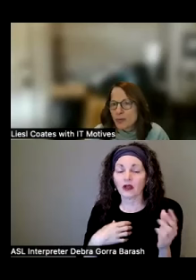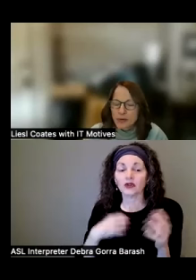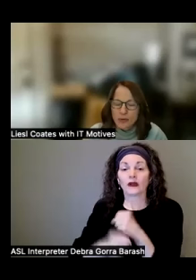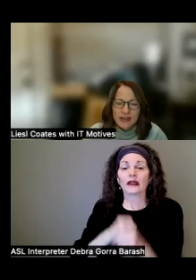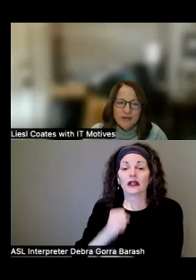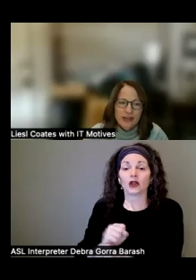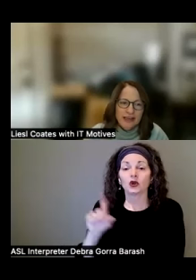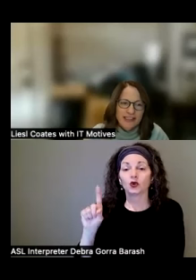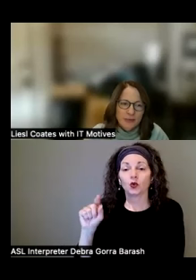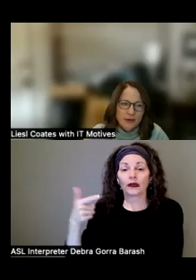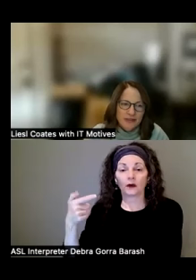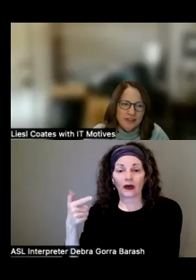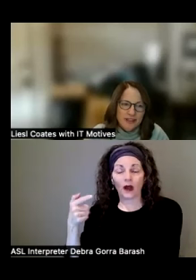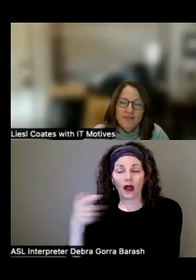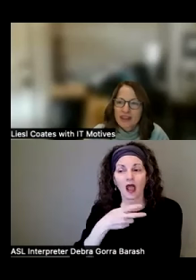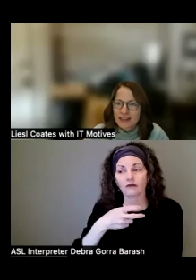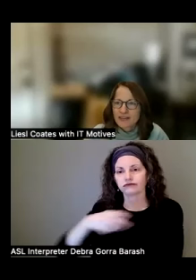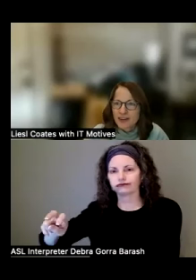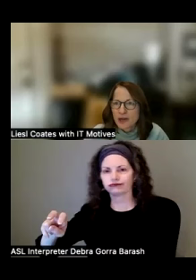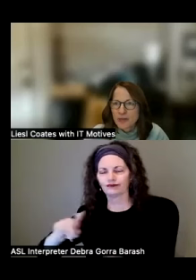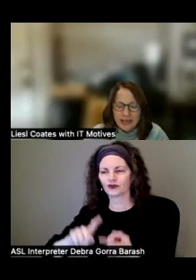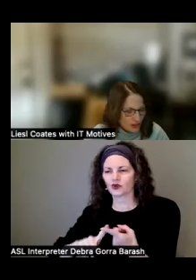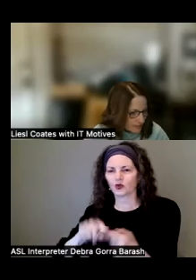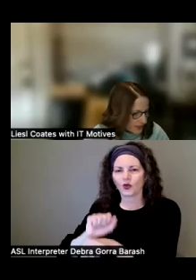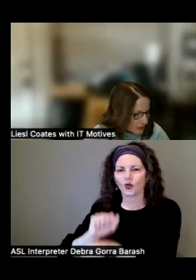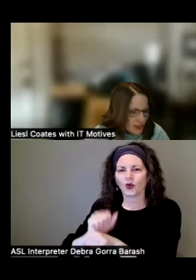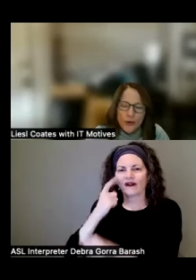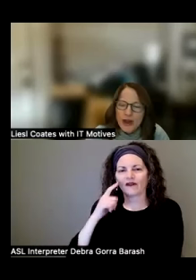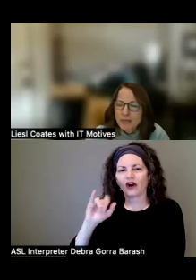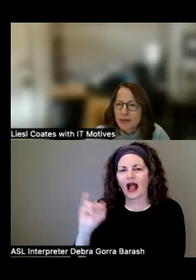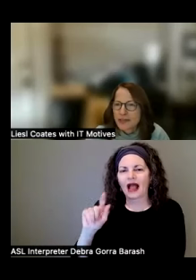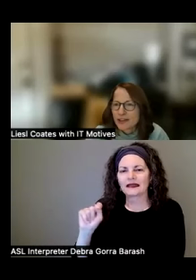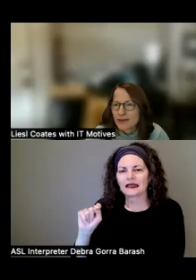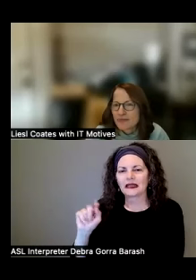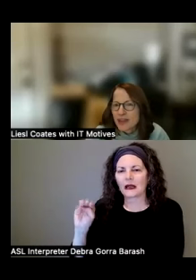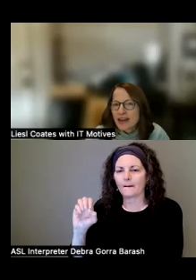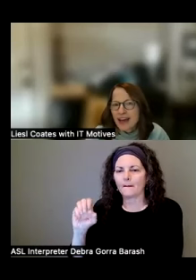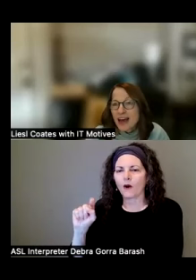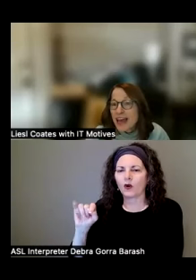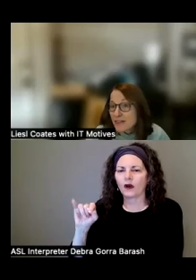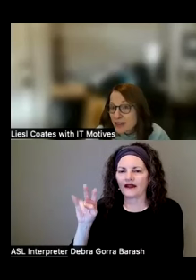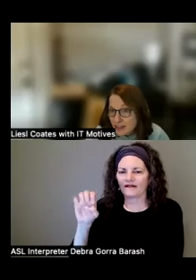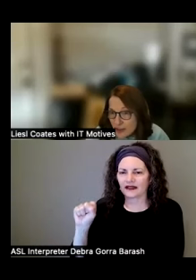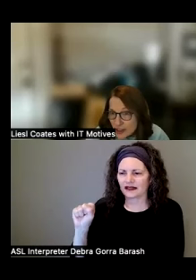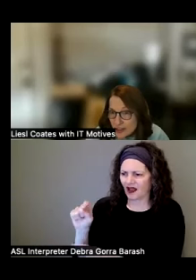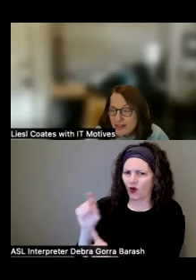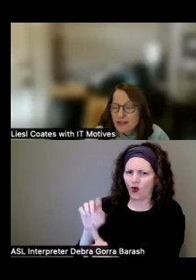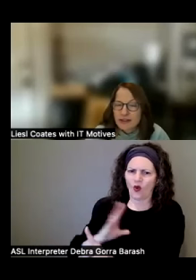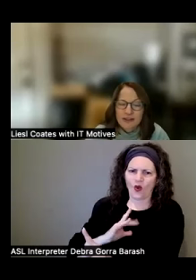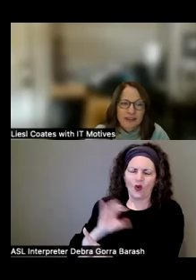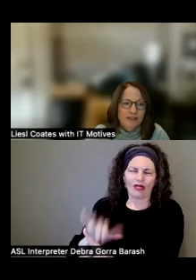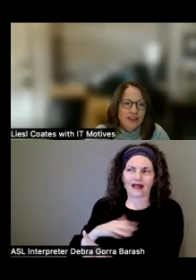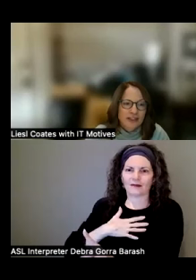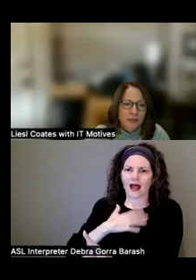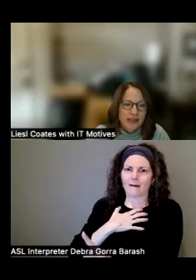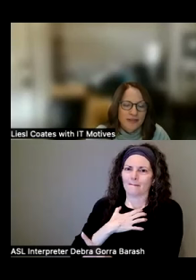it my way over to IT Motives and I found my passion. I'm just so happy to be here. I have a confession, secret